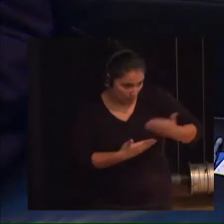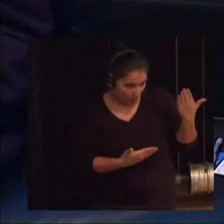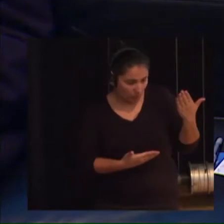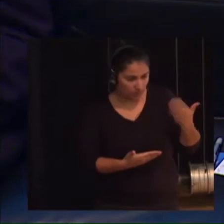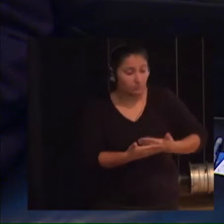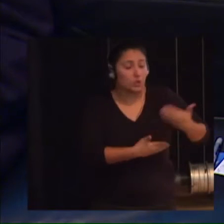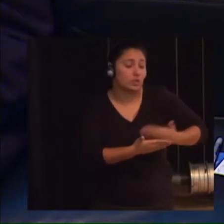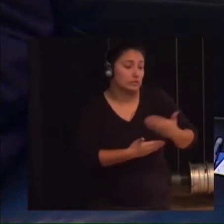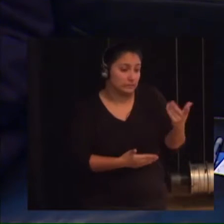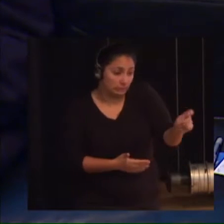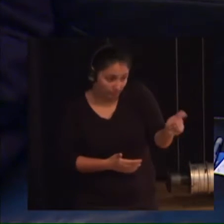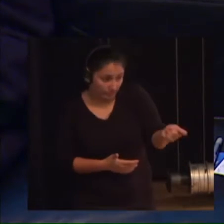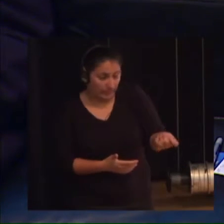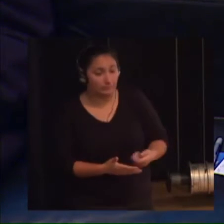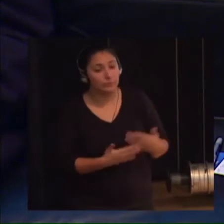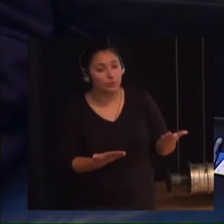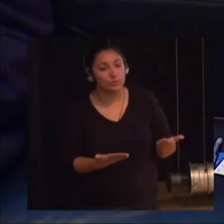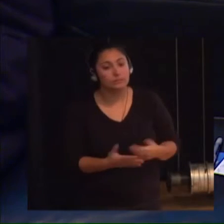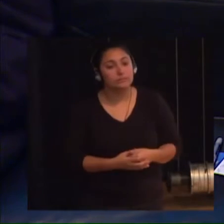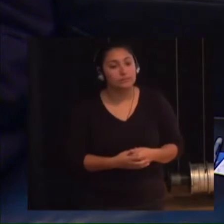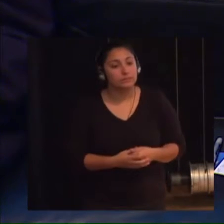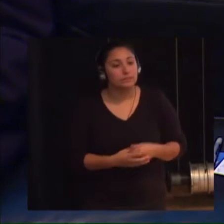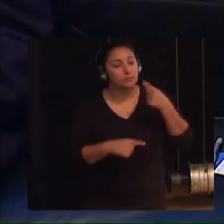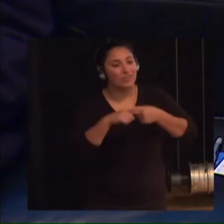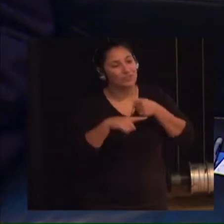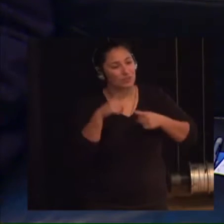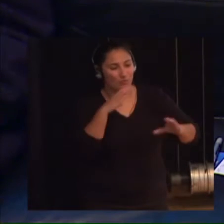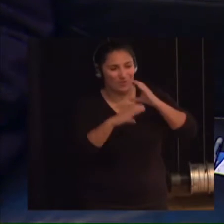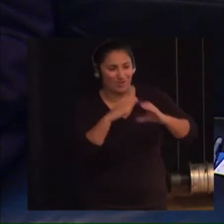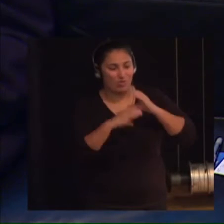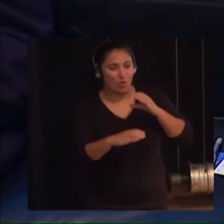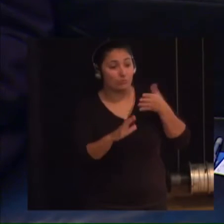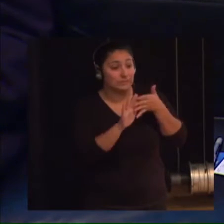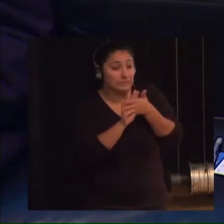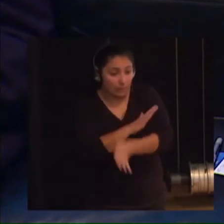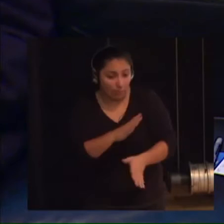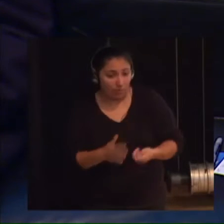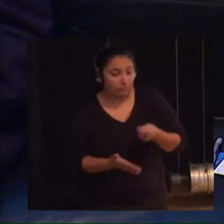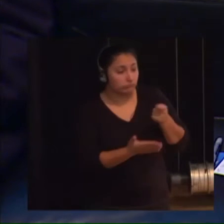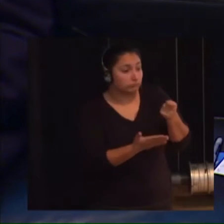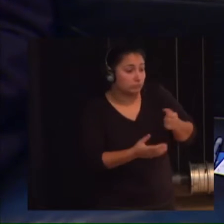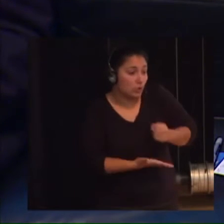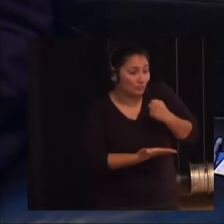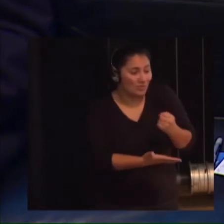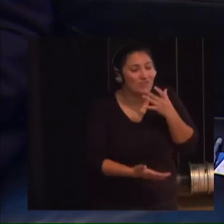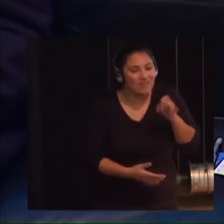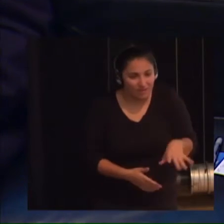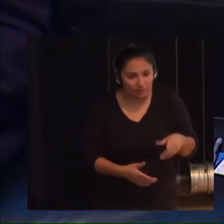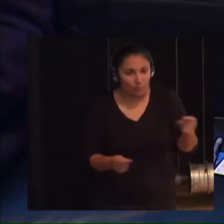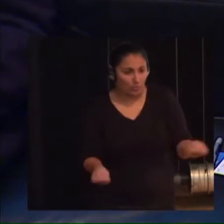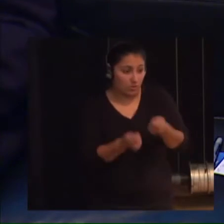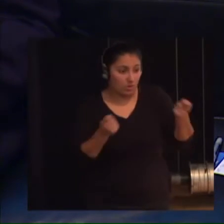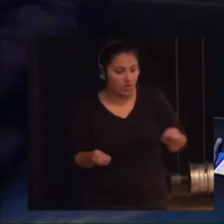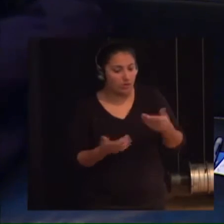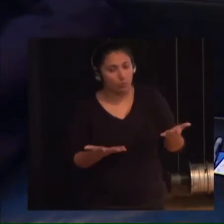media has been funded by advertising mainly, and so, you know, maybe there is, maybe we have to think about